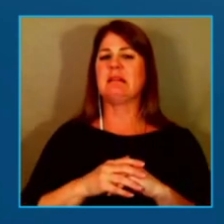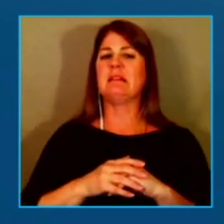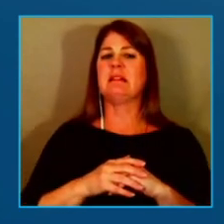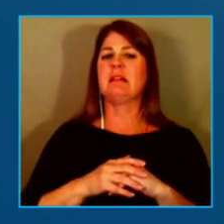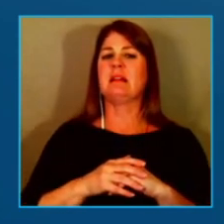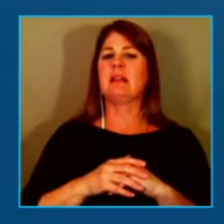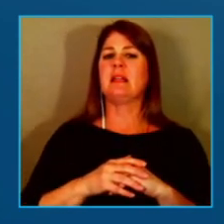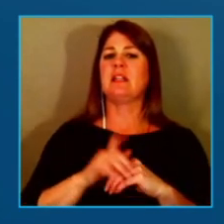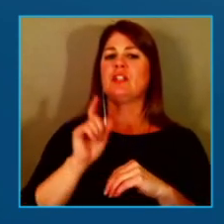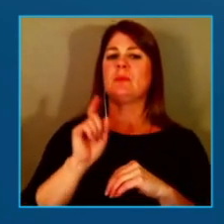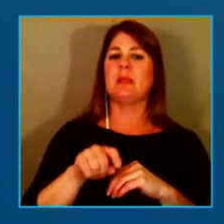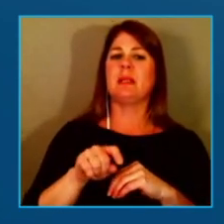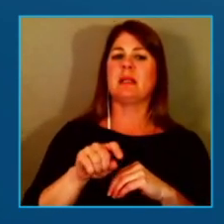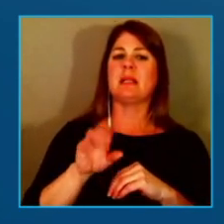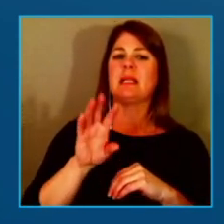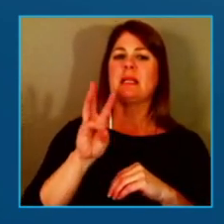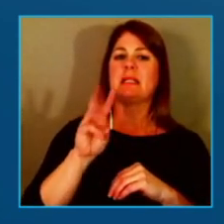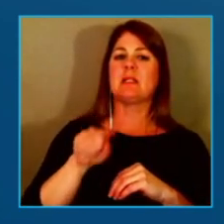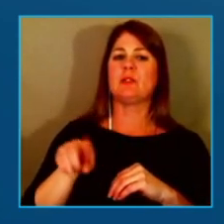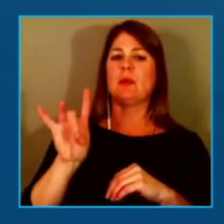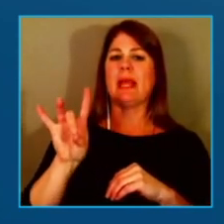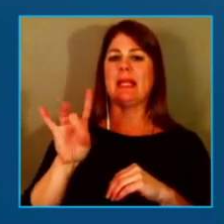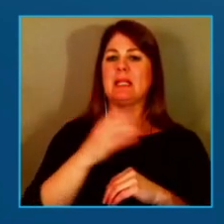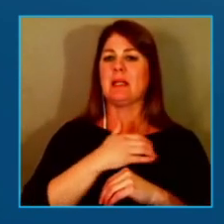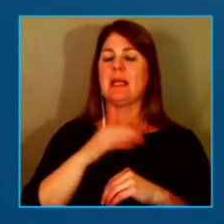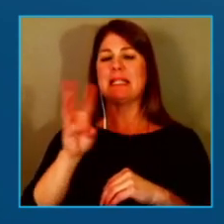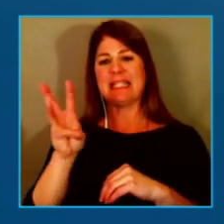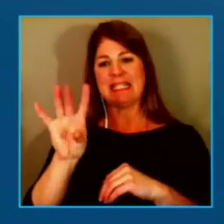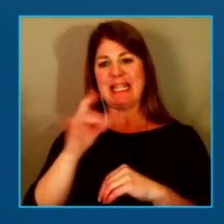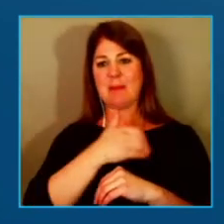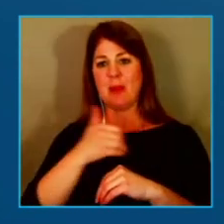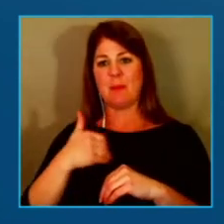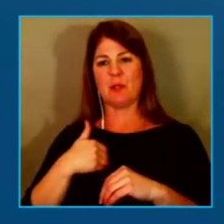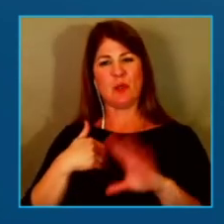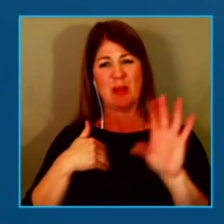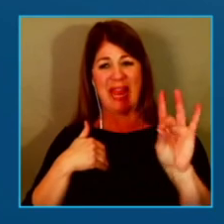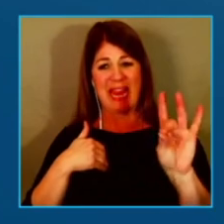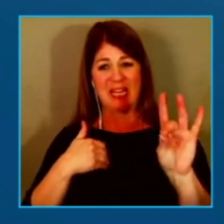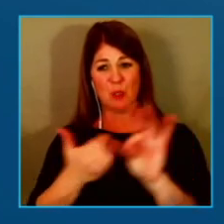executive committee. So the addition of eight members is not insignificant.